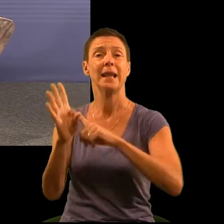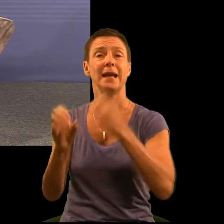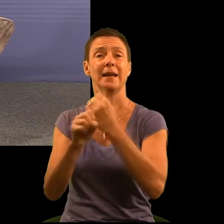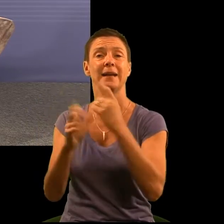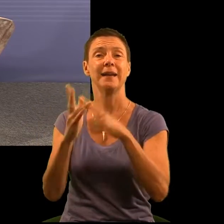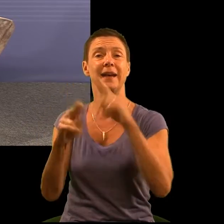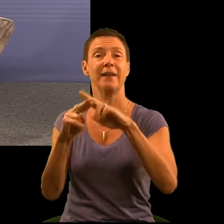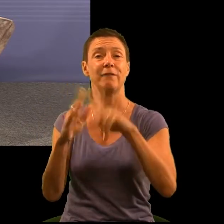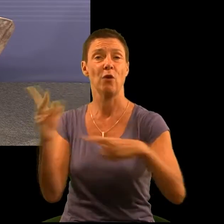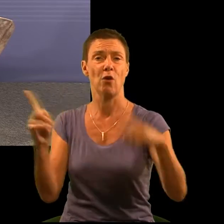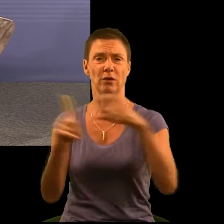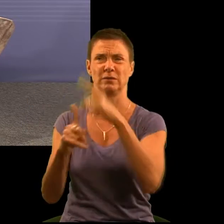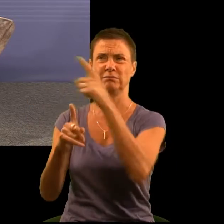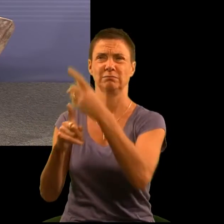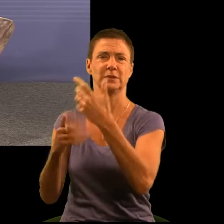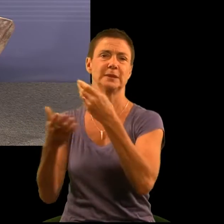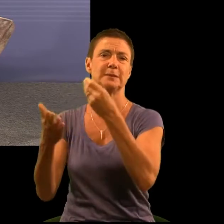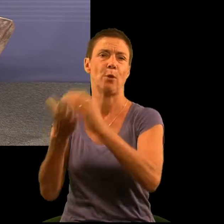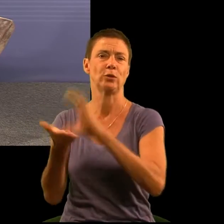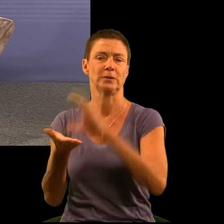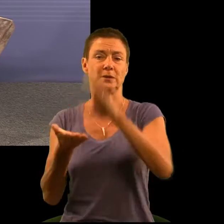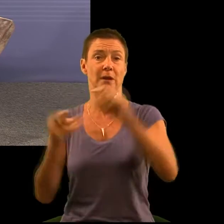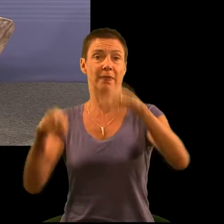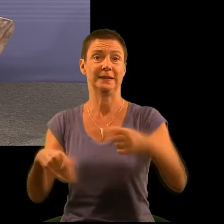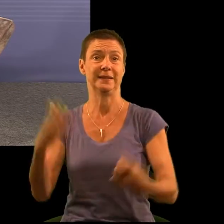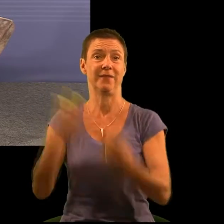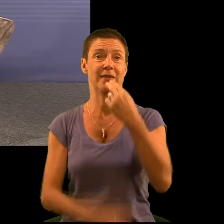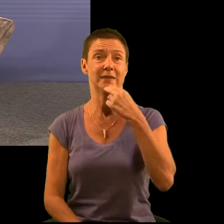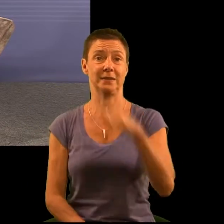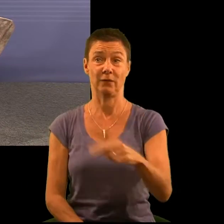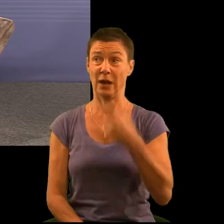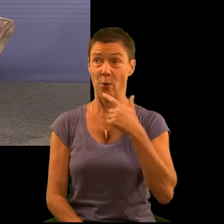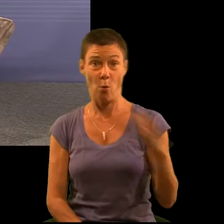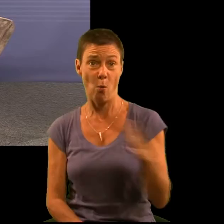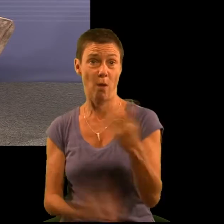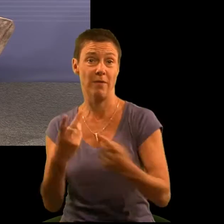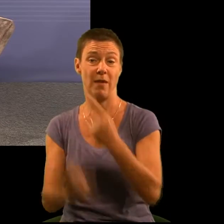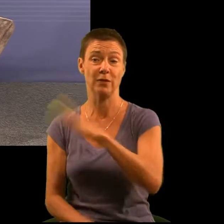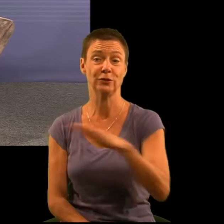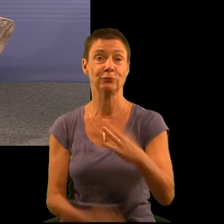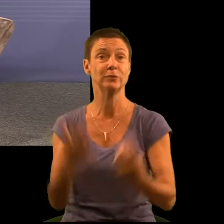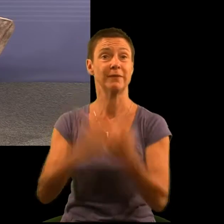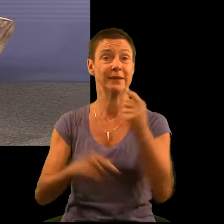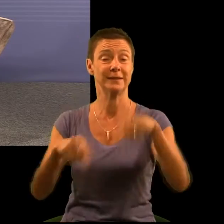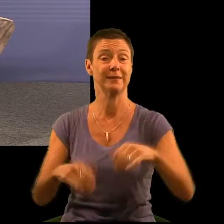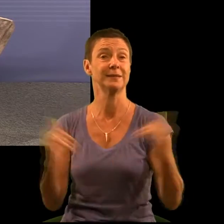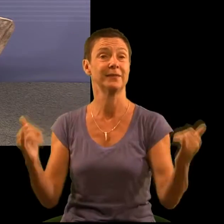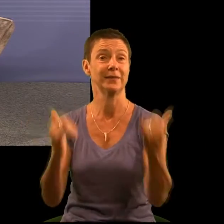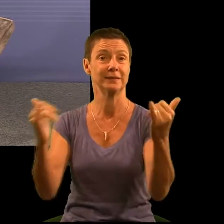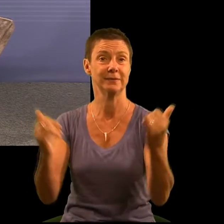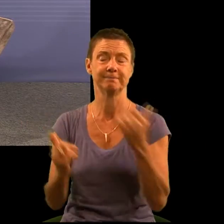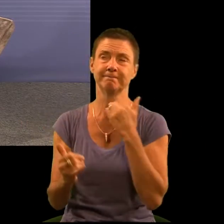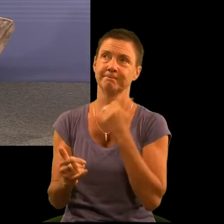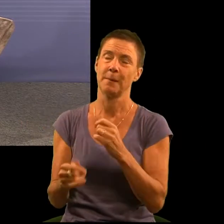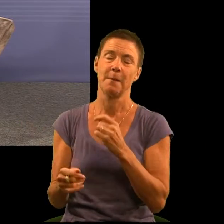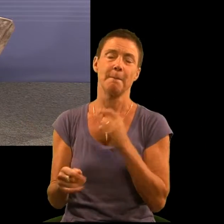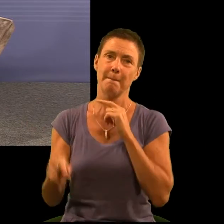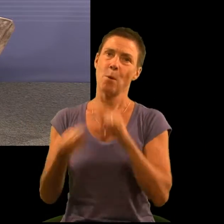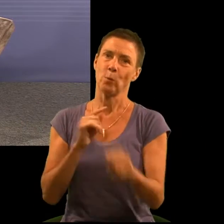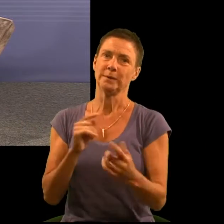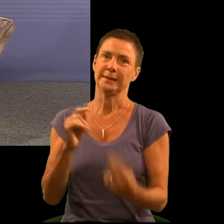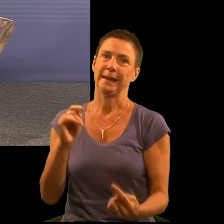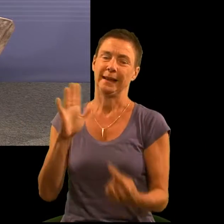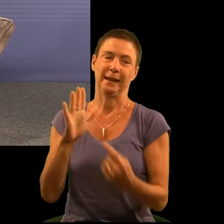this afternoon's event and all of the festival's children's programme. Of course, my main job